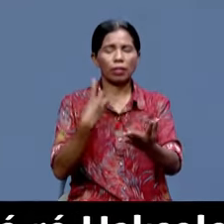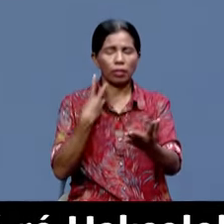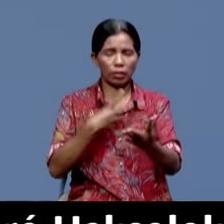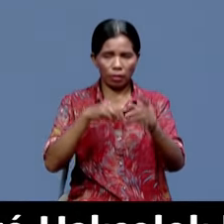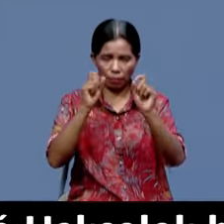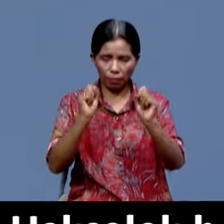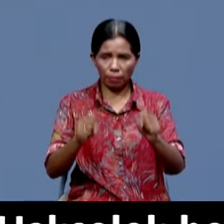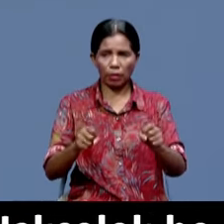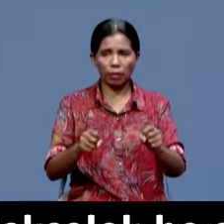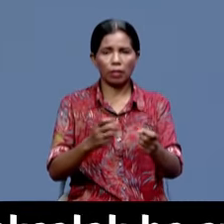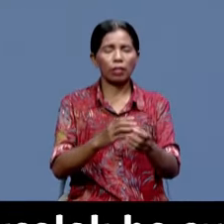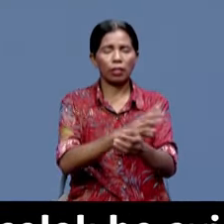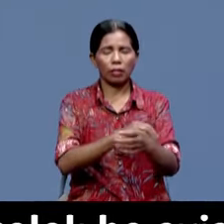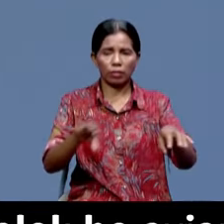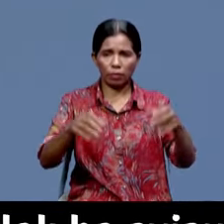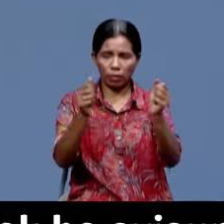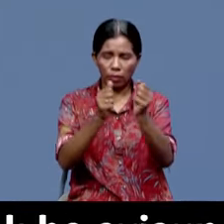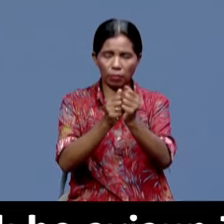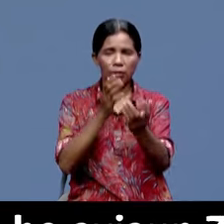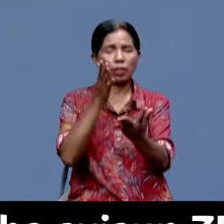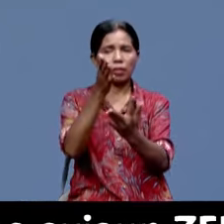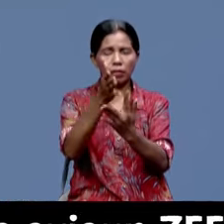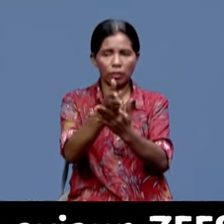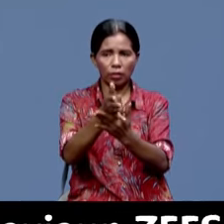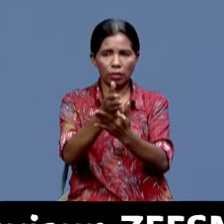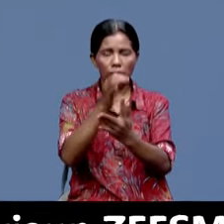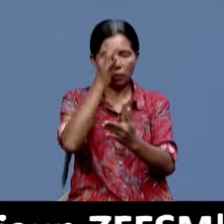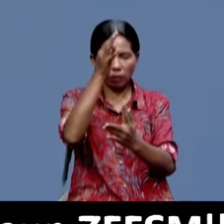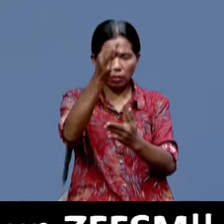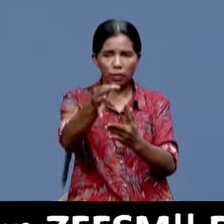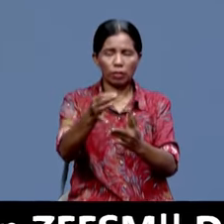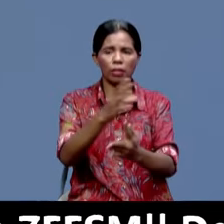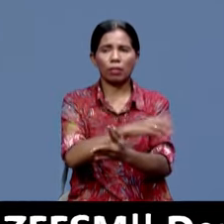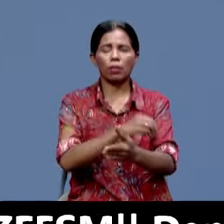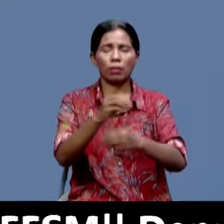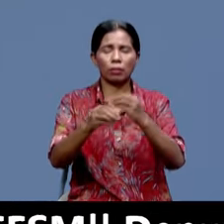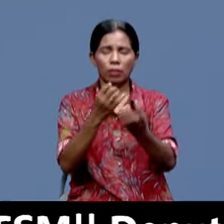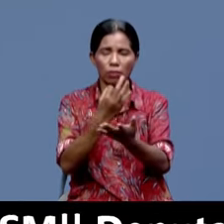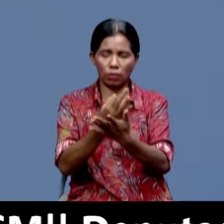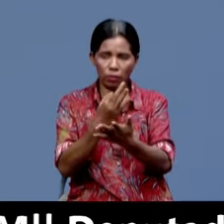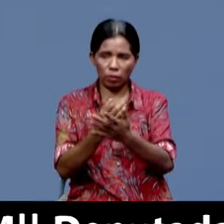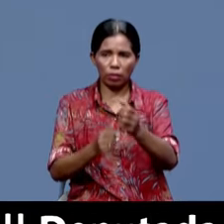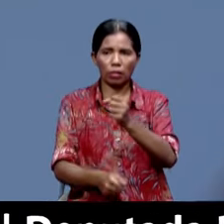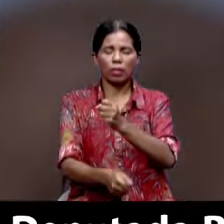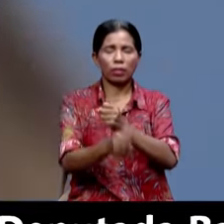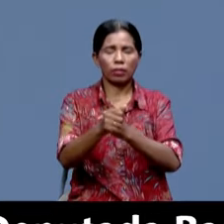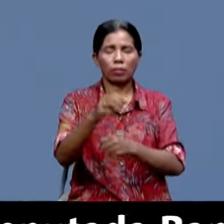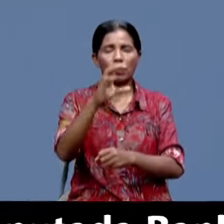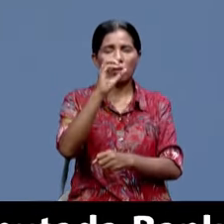acceptance of the protocol of accession and the fisheries subsidies agreement of the